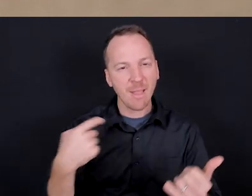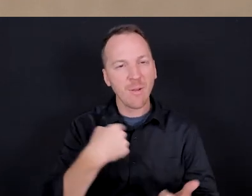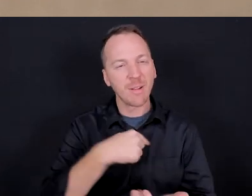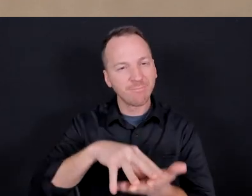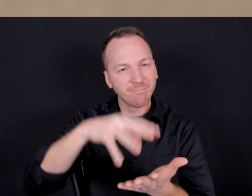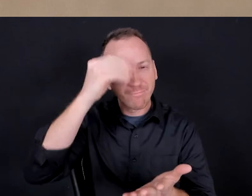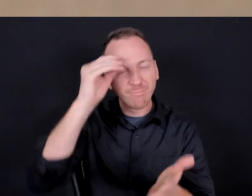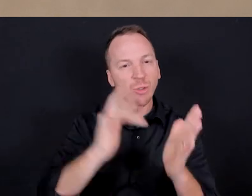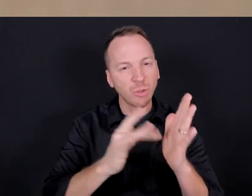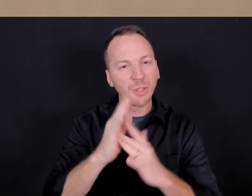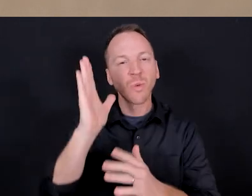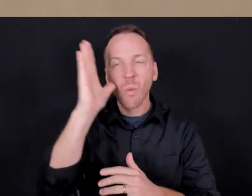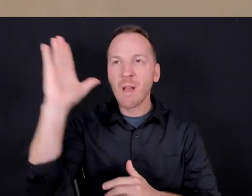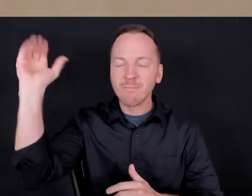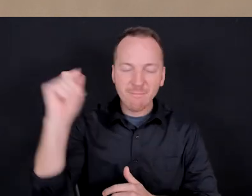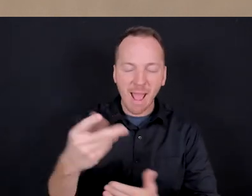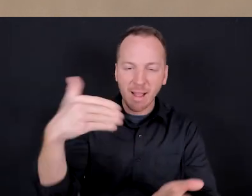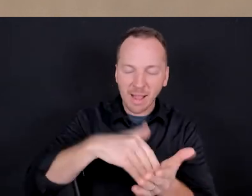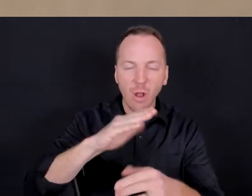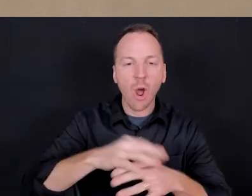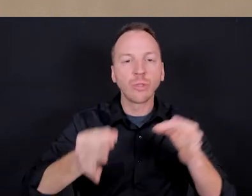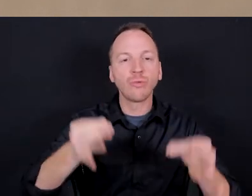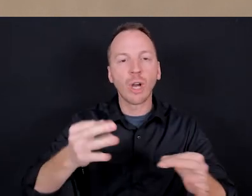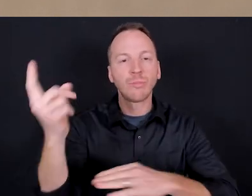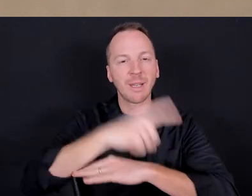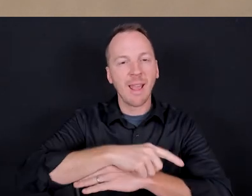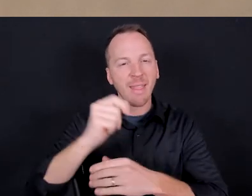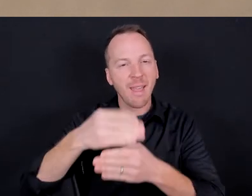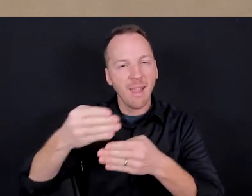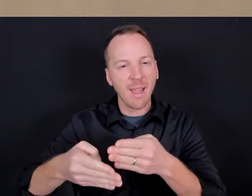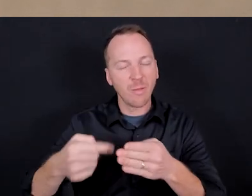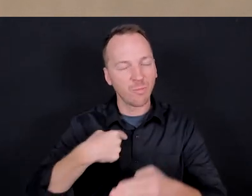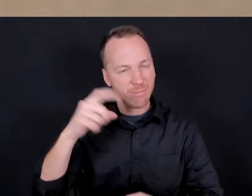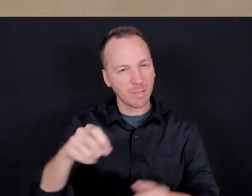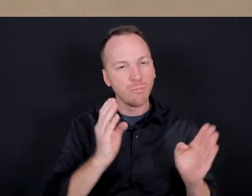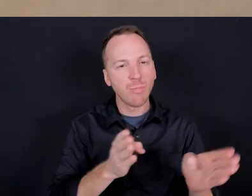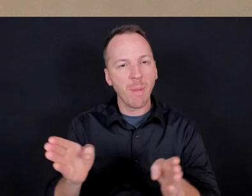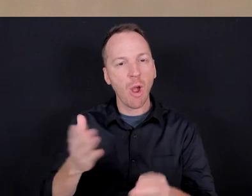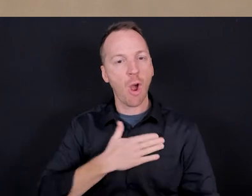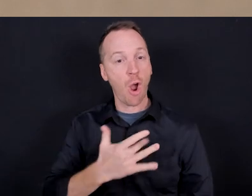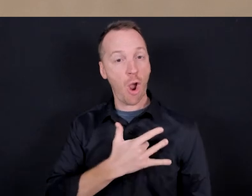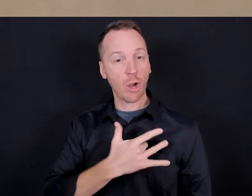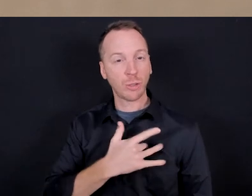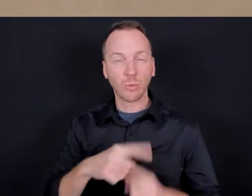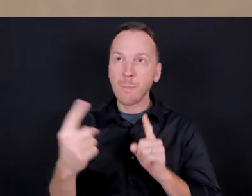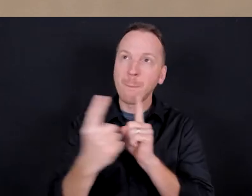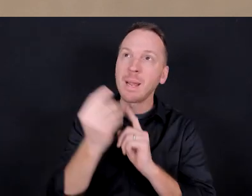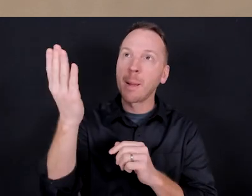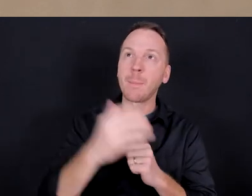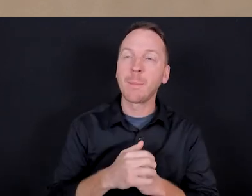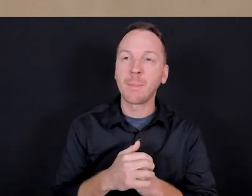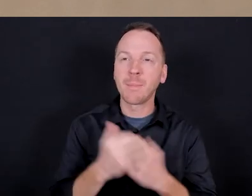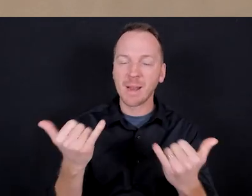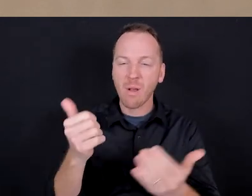reminded that Jesus will come again on Judgment Day, and we need to prepare our hearts to meet him. Dear Heavenly Father,